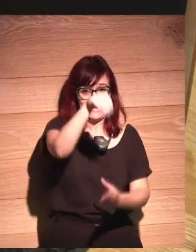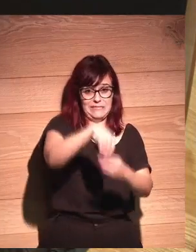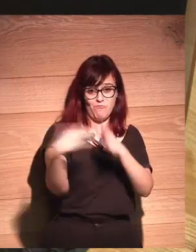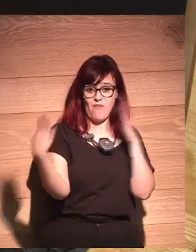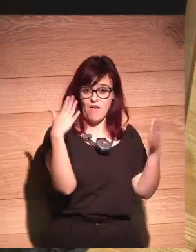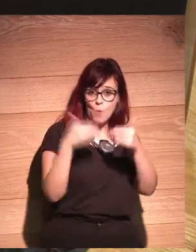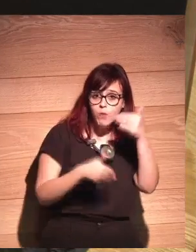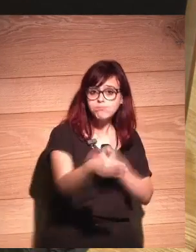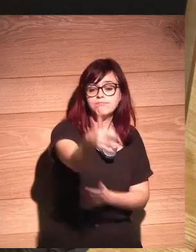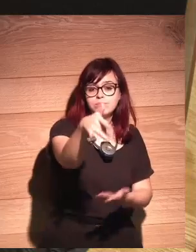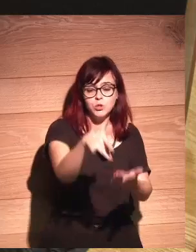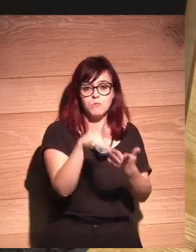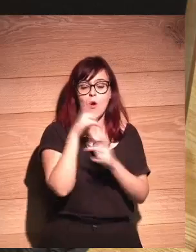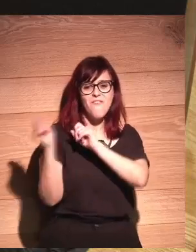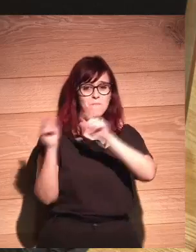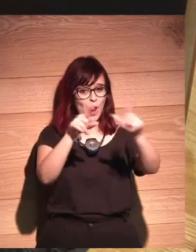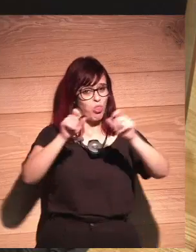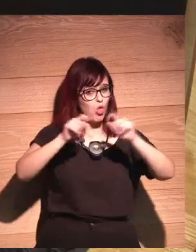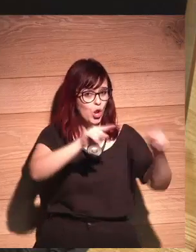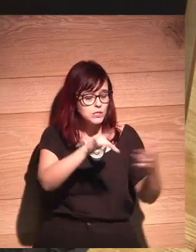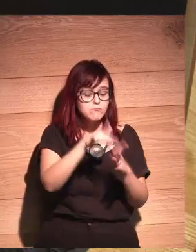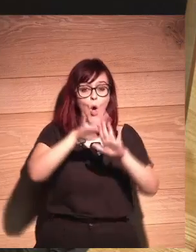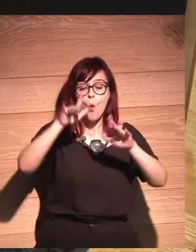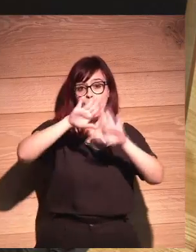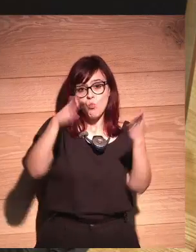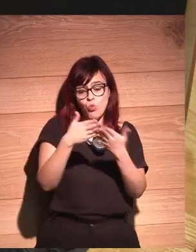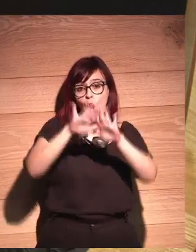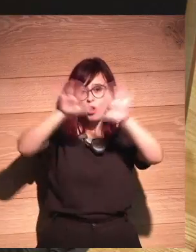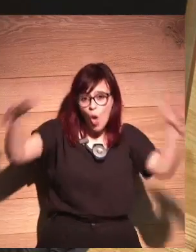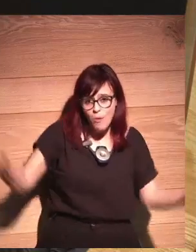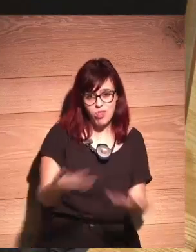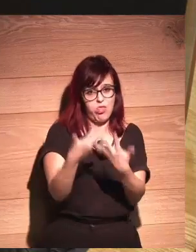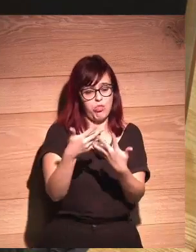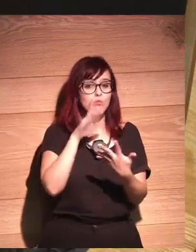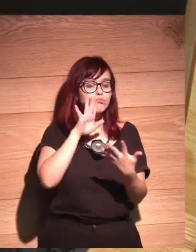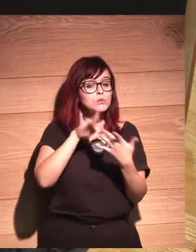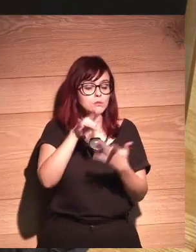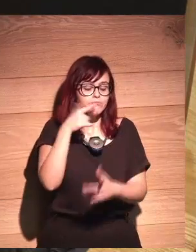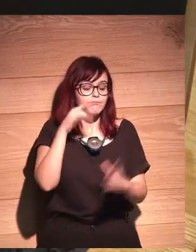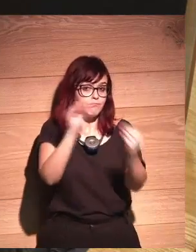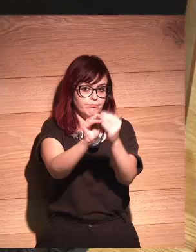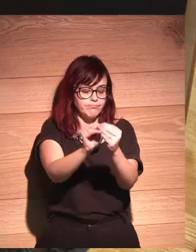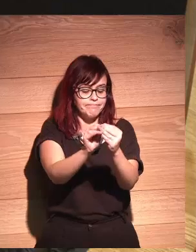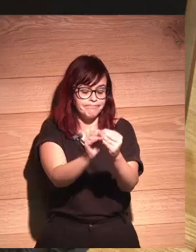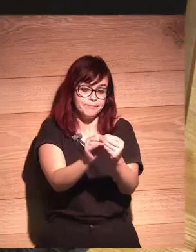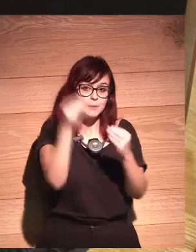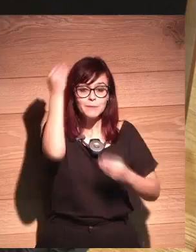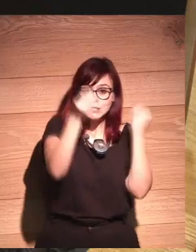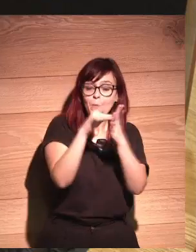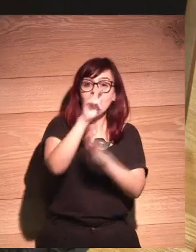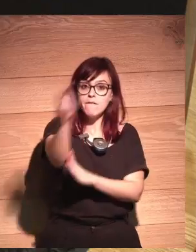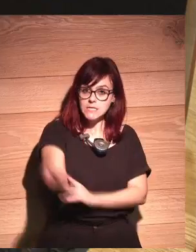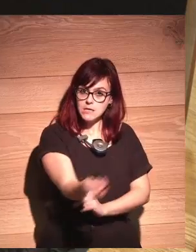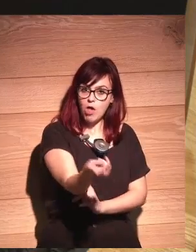60-70% of the world population will be living in cities in that date, and with migration,